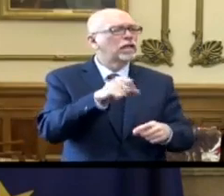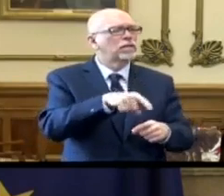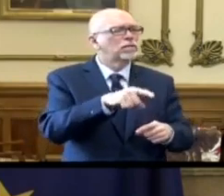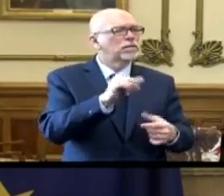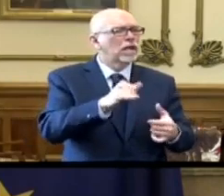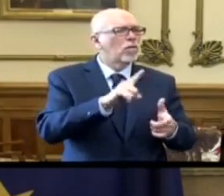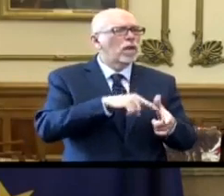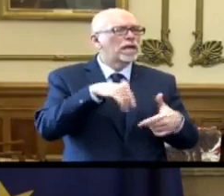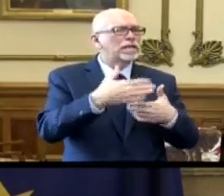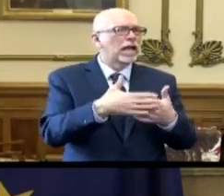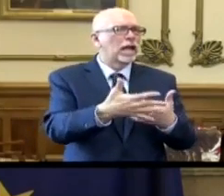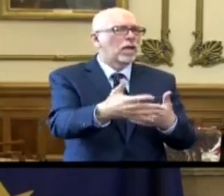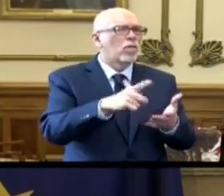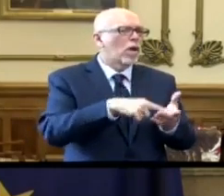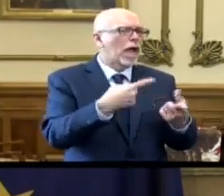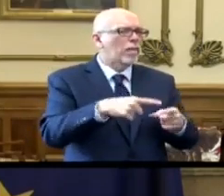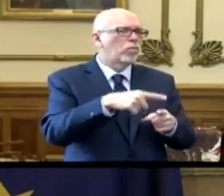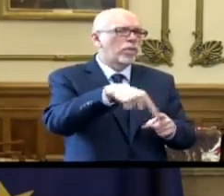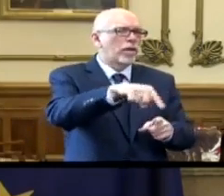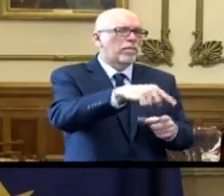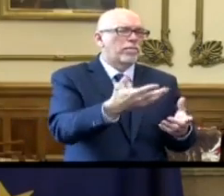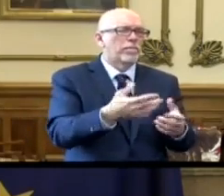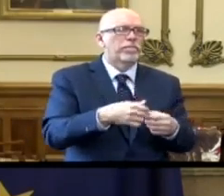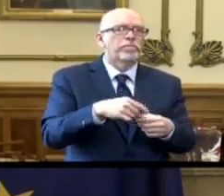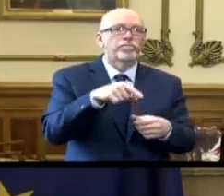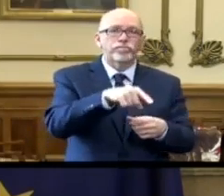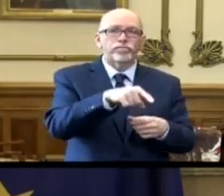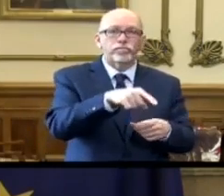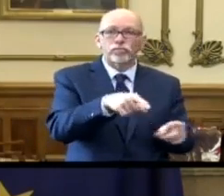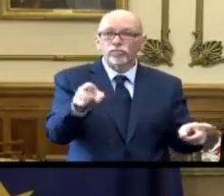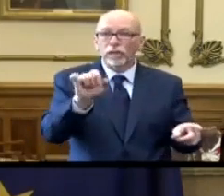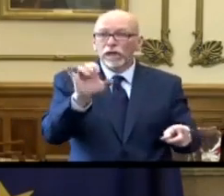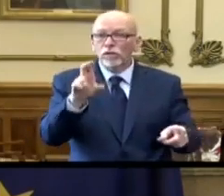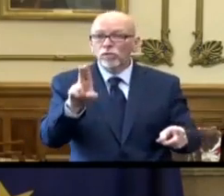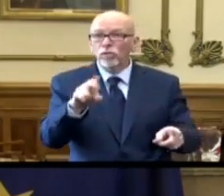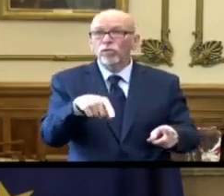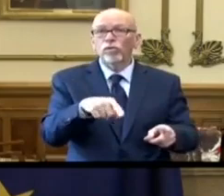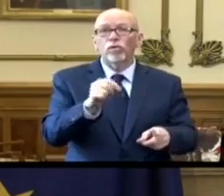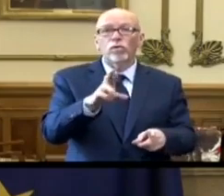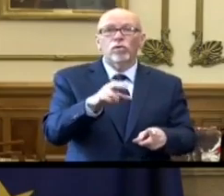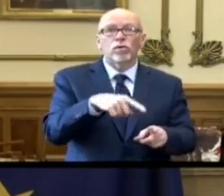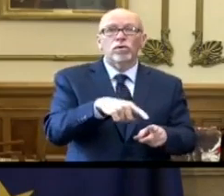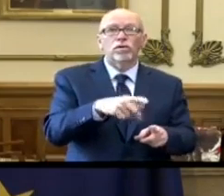go next? What's the next step? Are they going to an ICU bed?